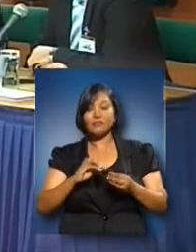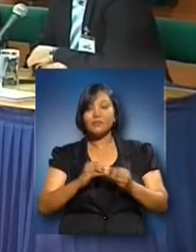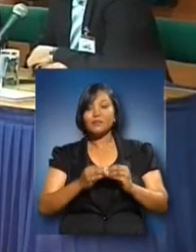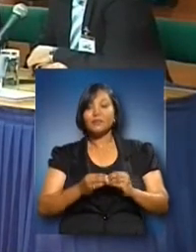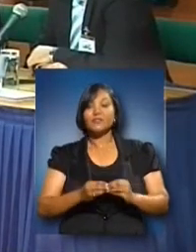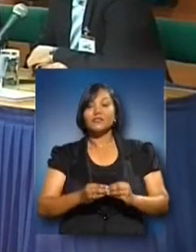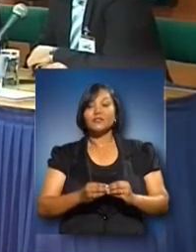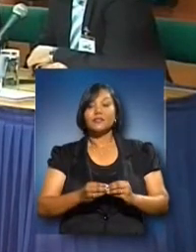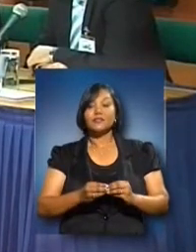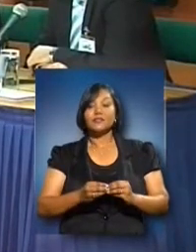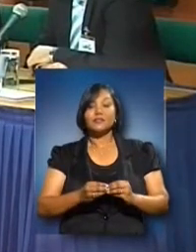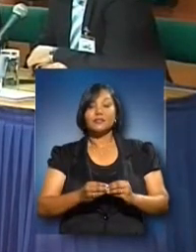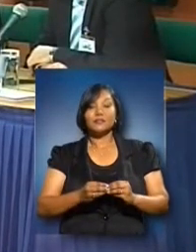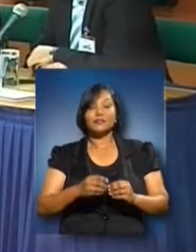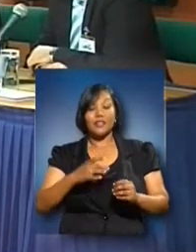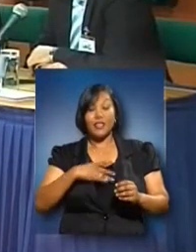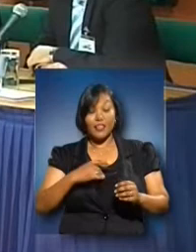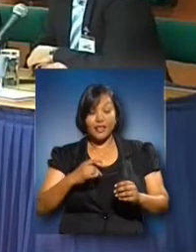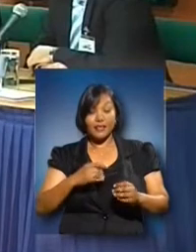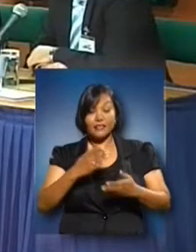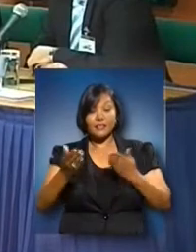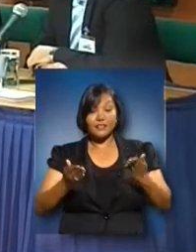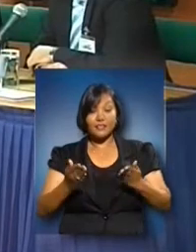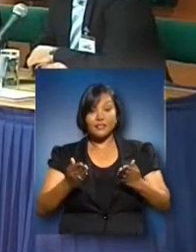not good. But